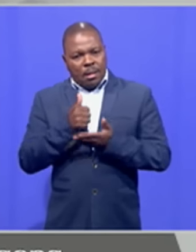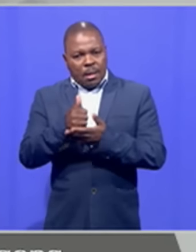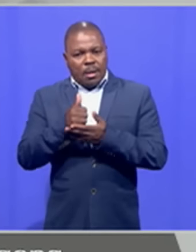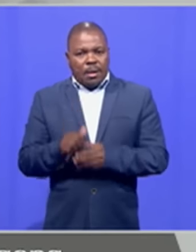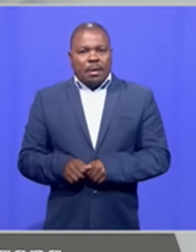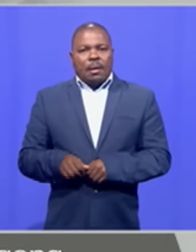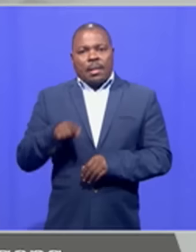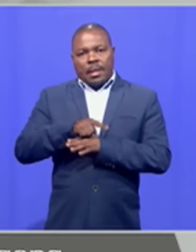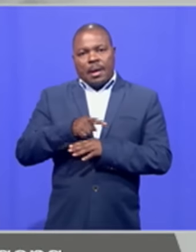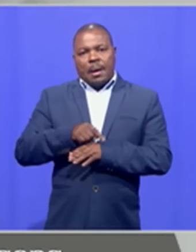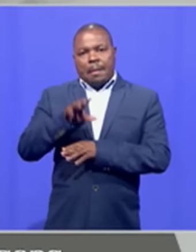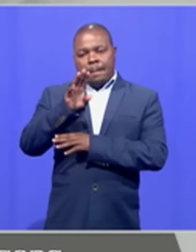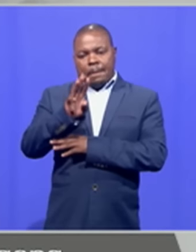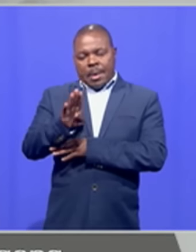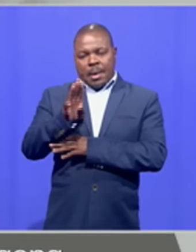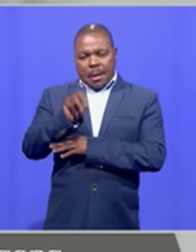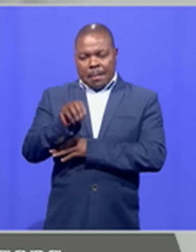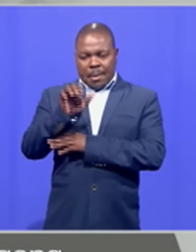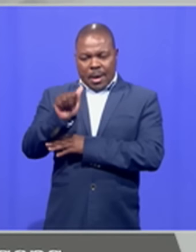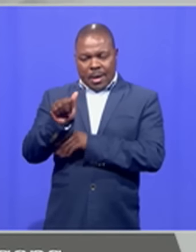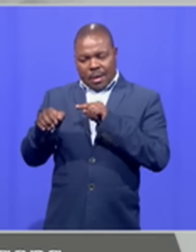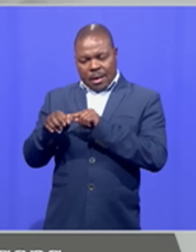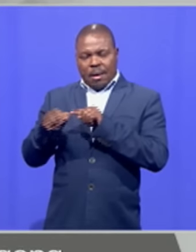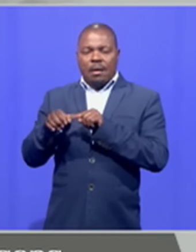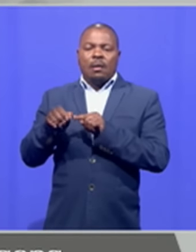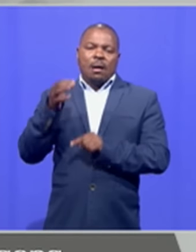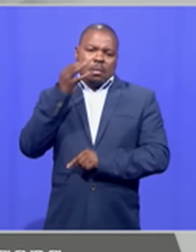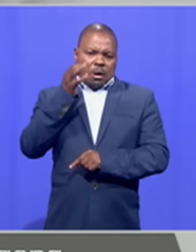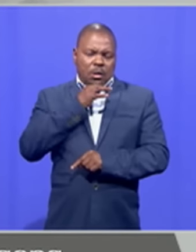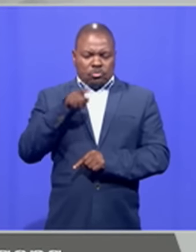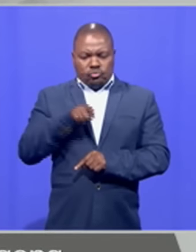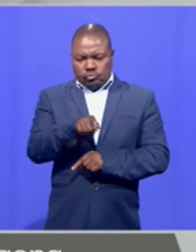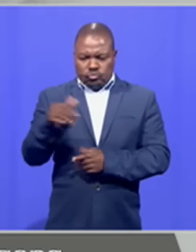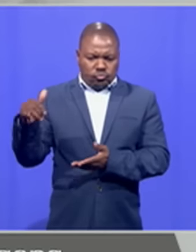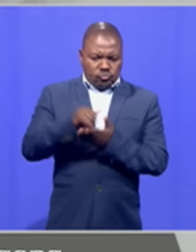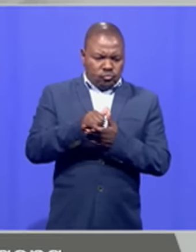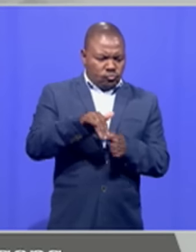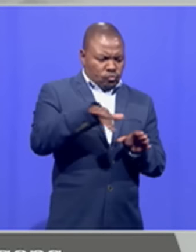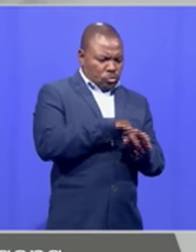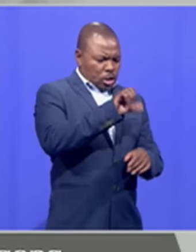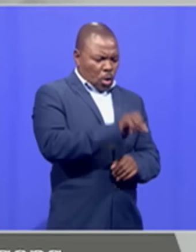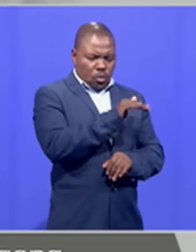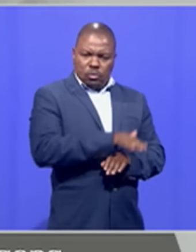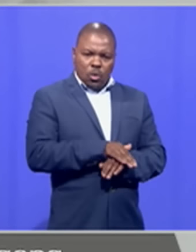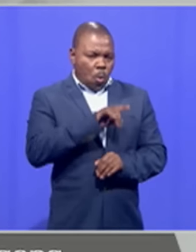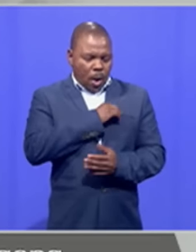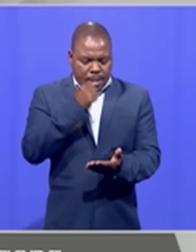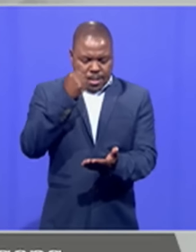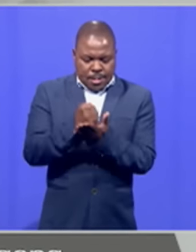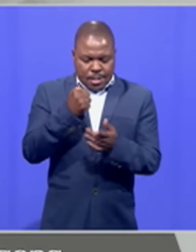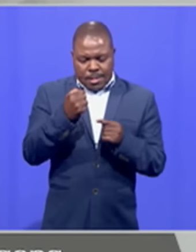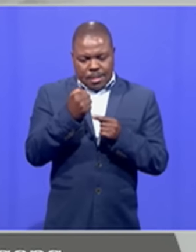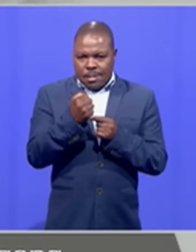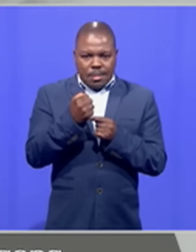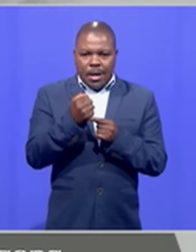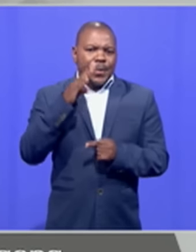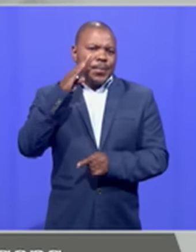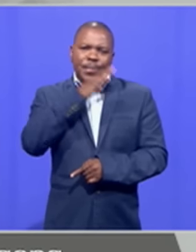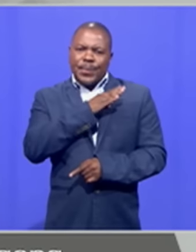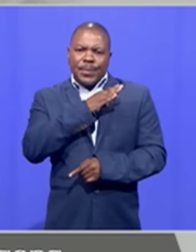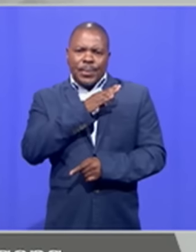Border Management Authority ba ikanne ka mošomo wa bona wa go se dumelele banamedi ba tsena ba sena ditempe tša go tšwa le go tsena